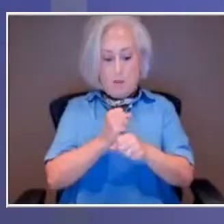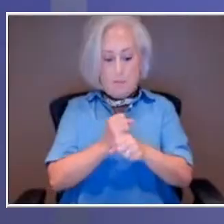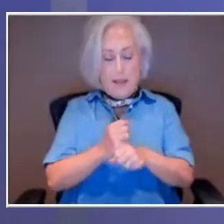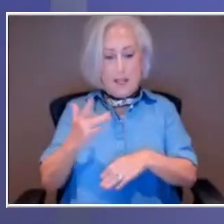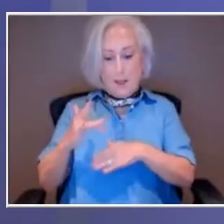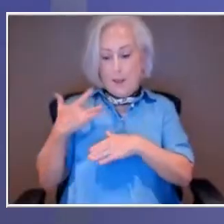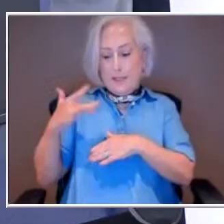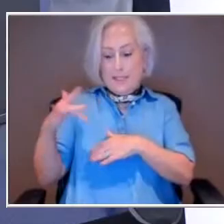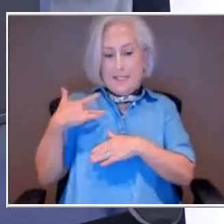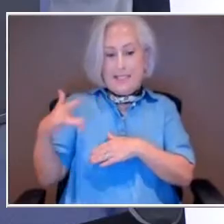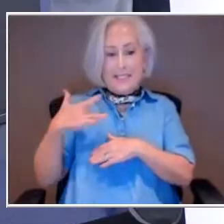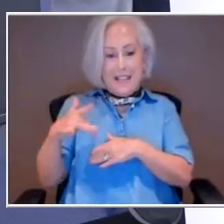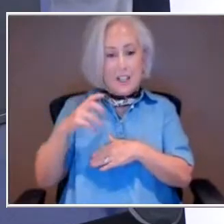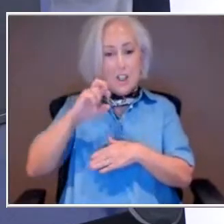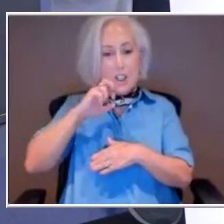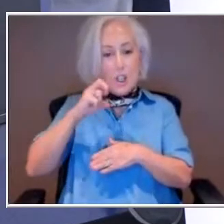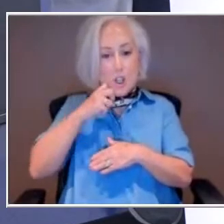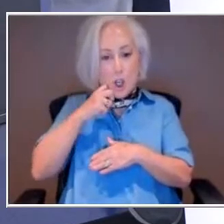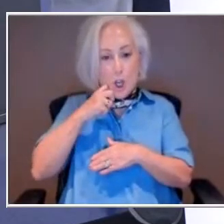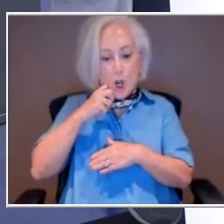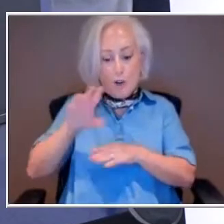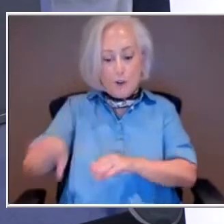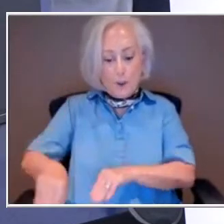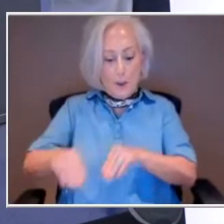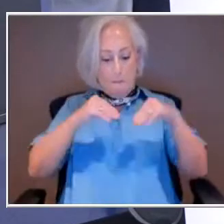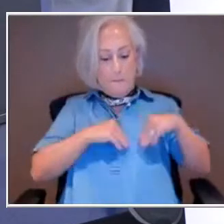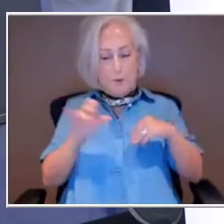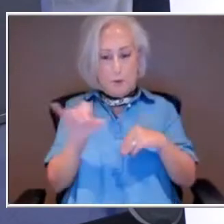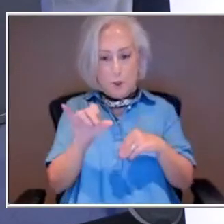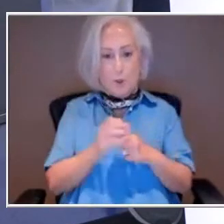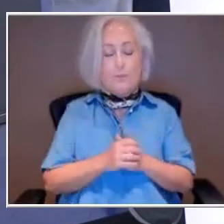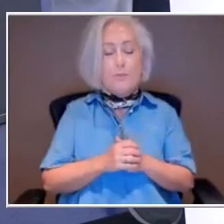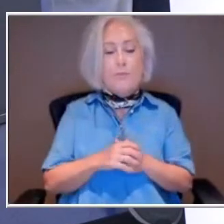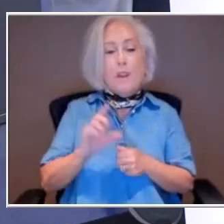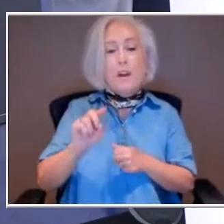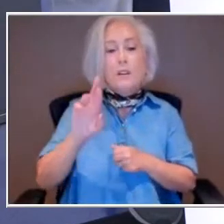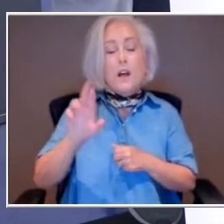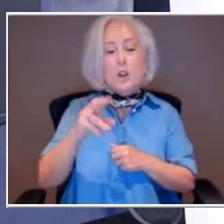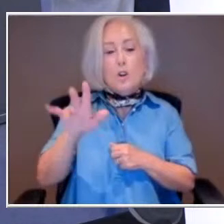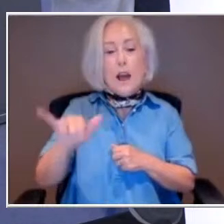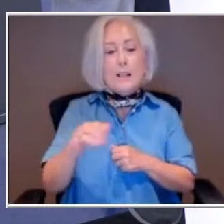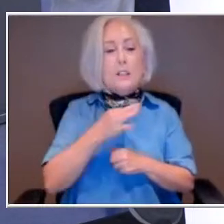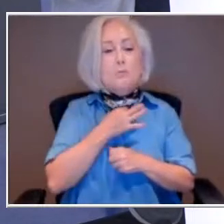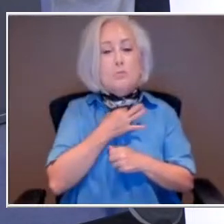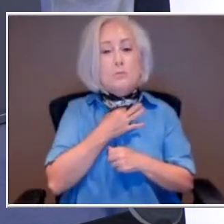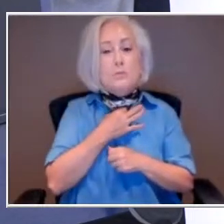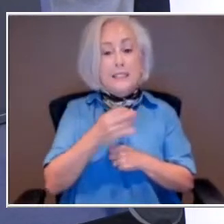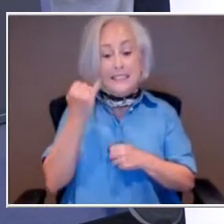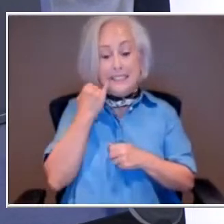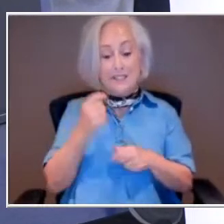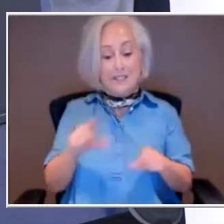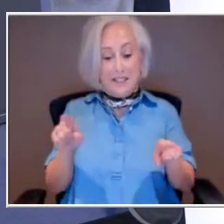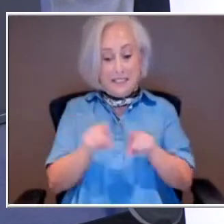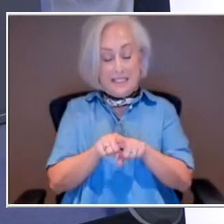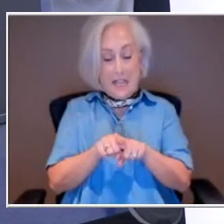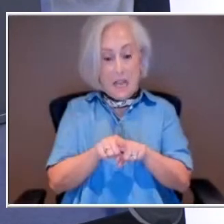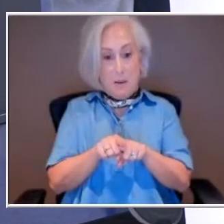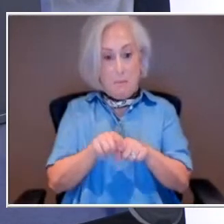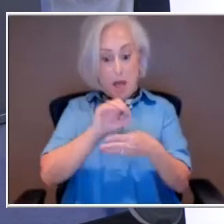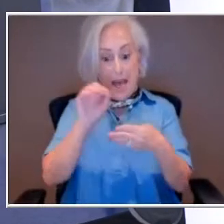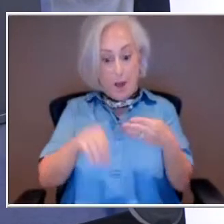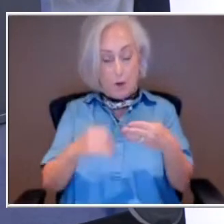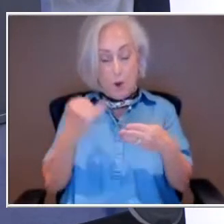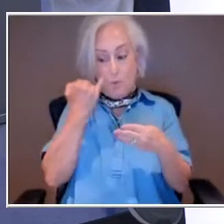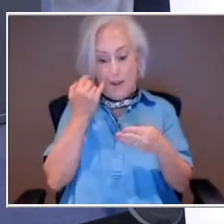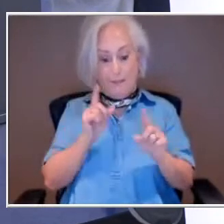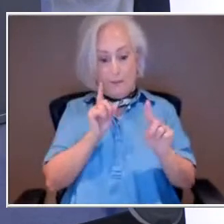grafting. Dr. Wagner, Ashley told us that she questions if she would have had the same outcome if she had gone